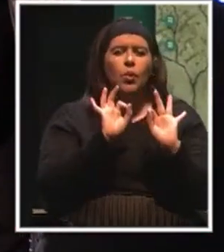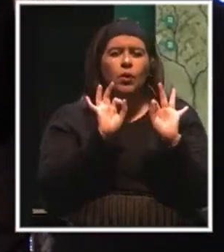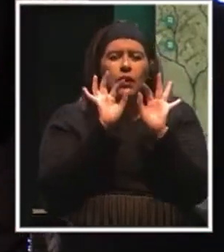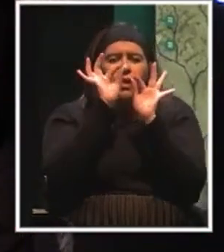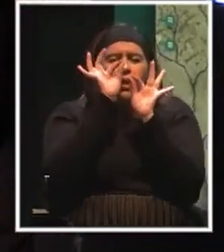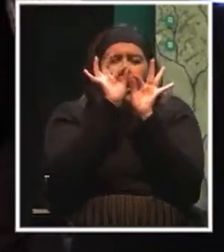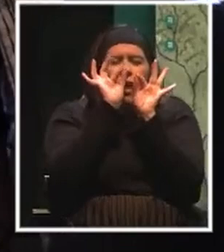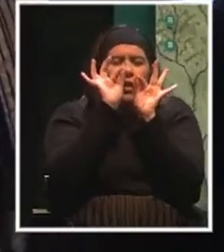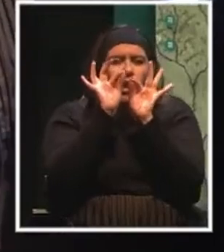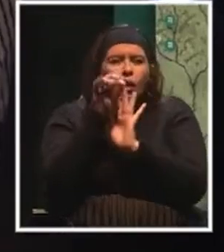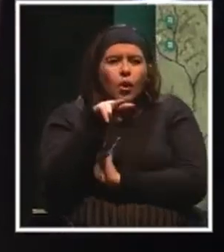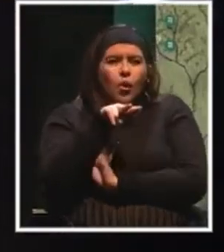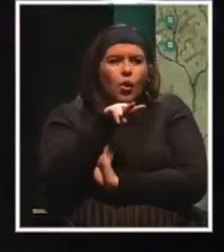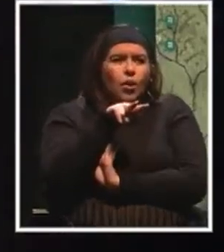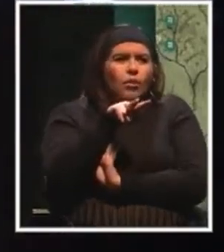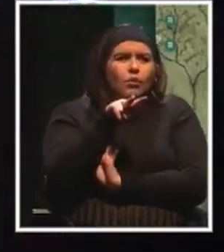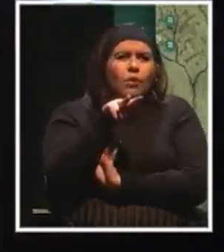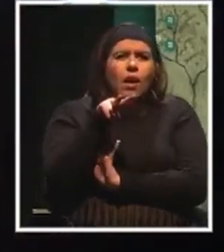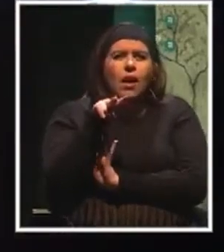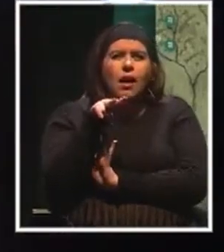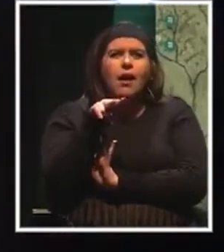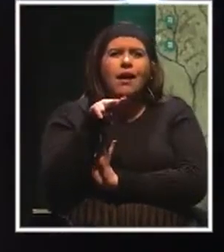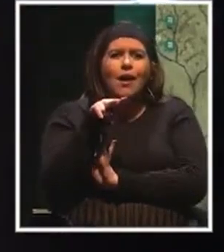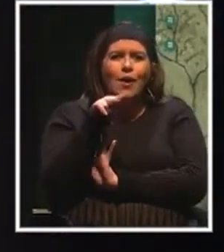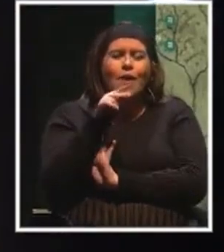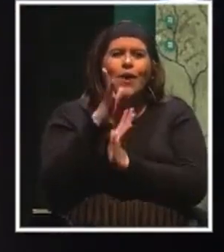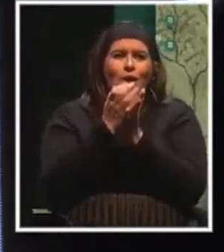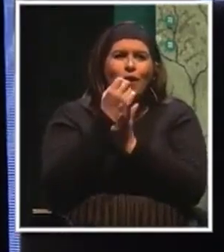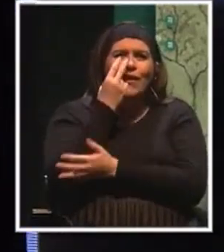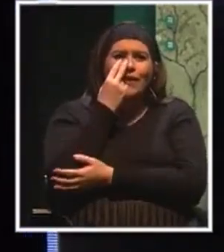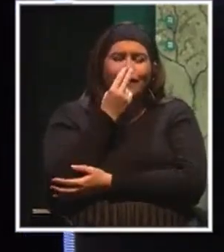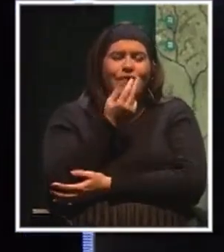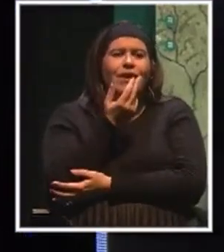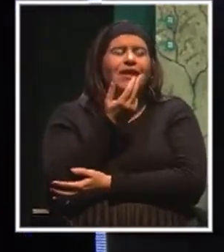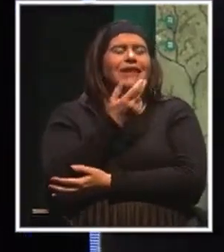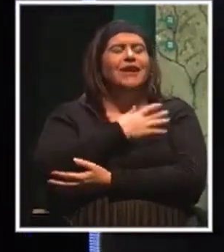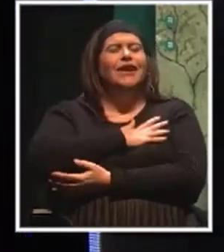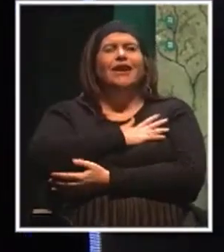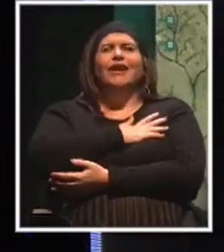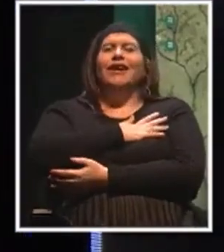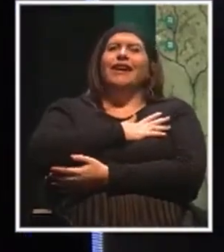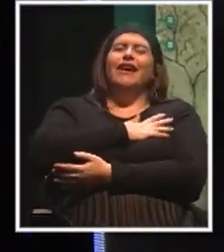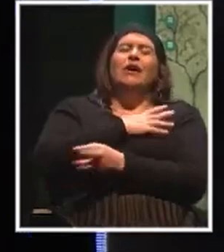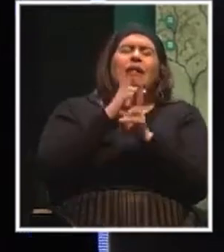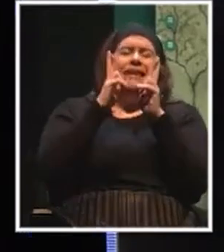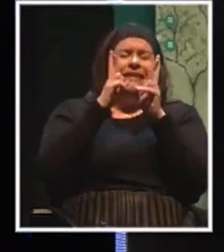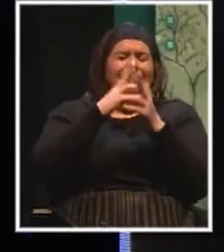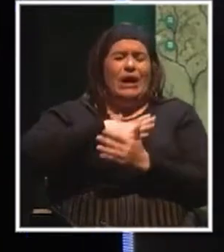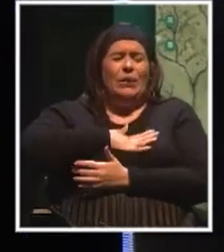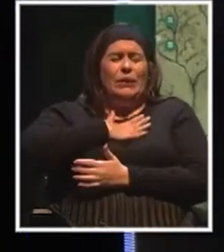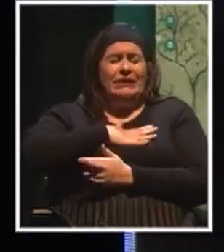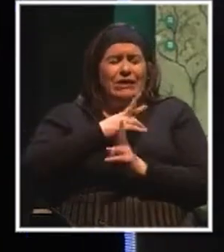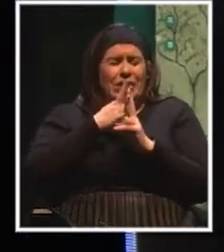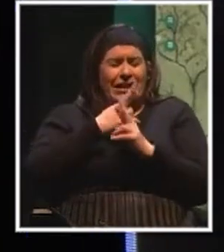going over it, and they're going, oh yeah. And I'm like, oh shit, I hope he likes it.